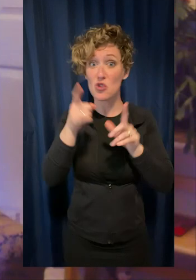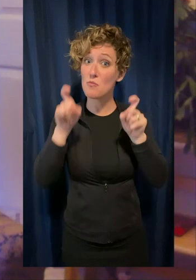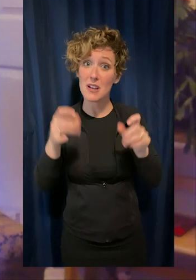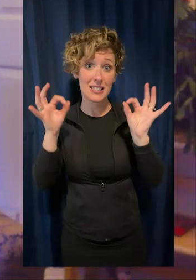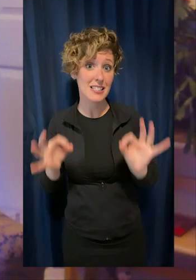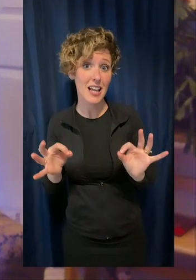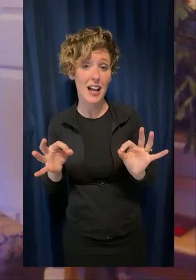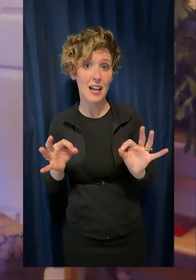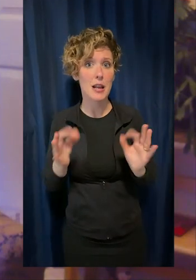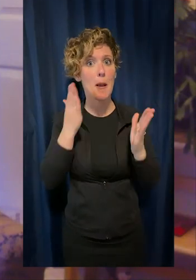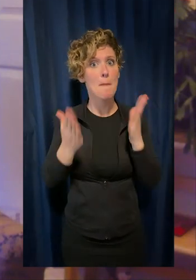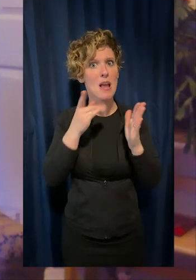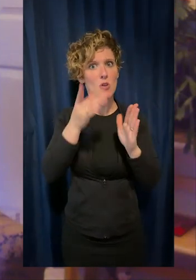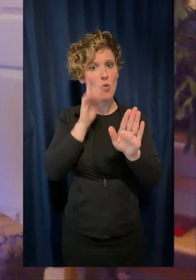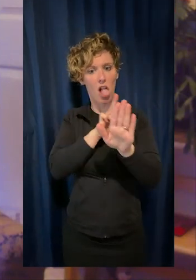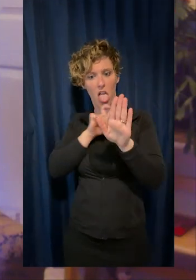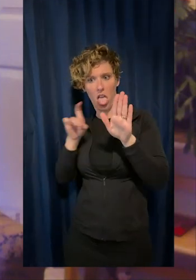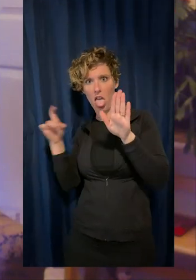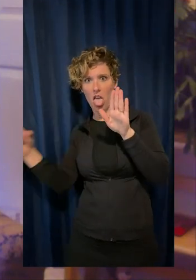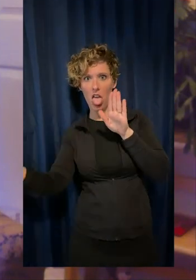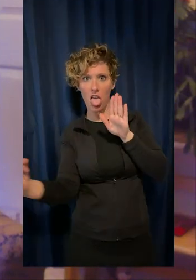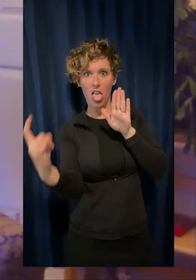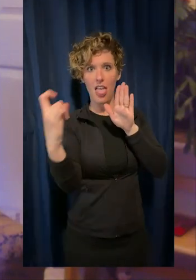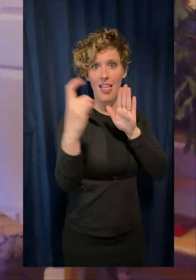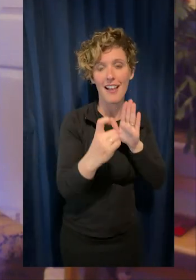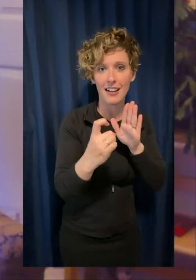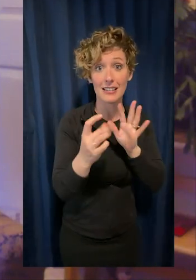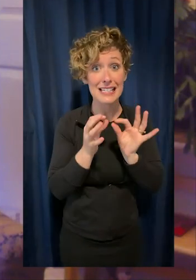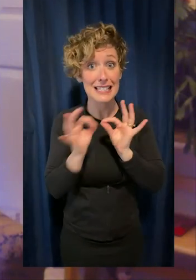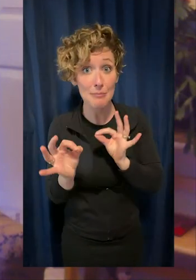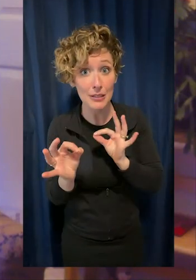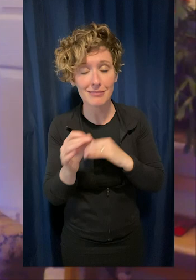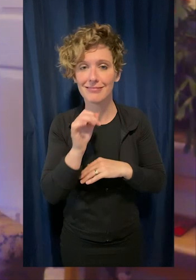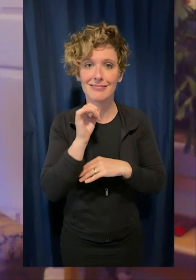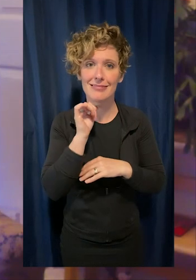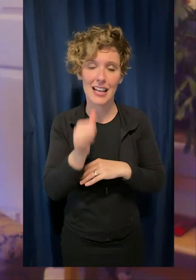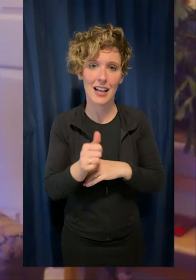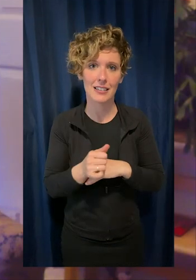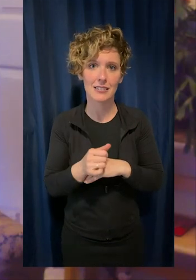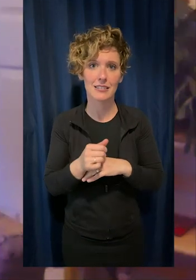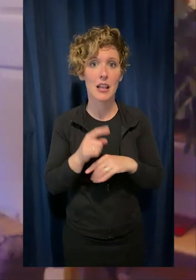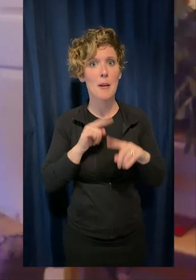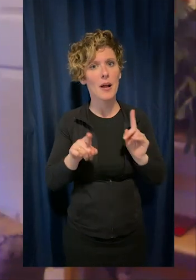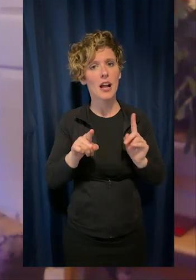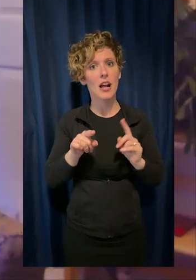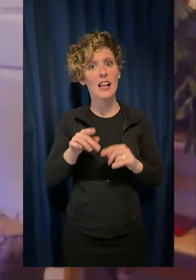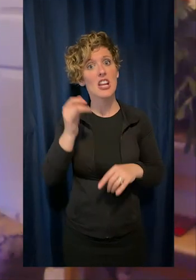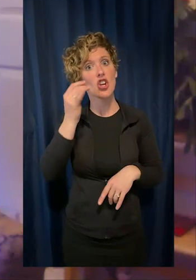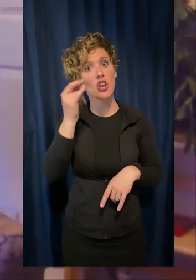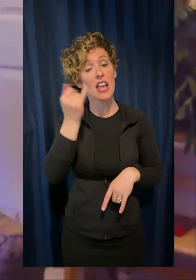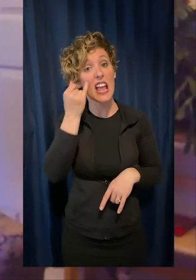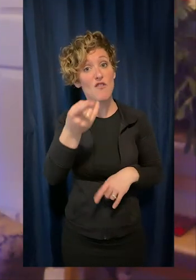around back and sneak in from behind? Simple, it's not, I'm afraid you will find. For a mind maker upper to make up his mind.